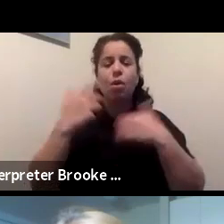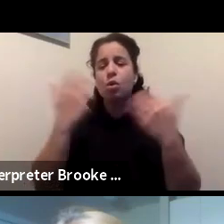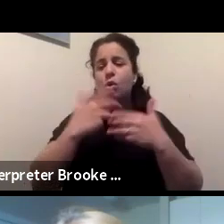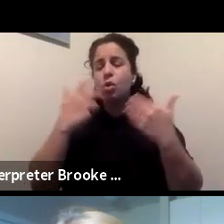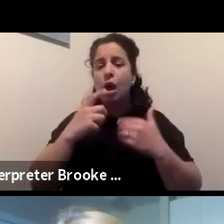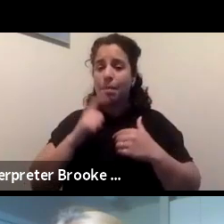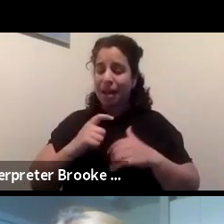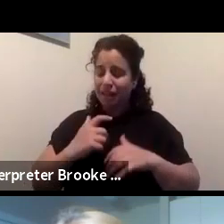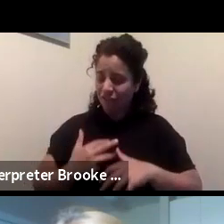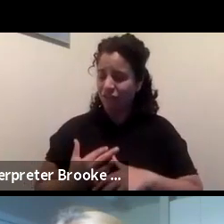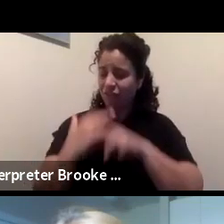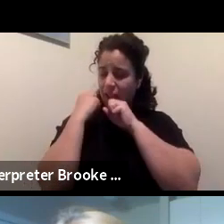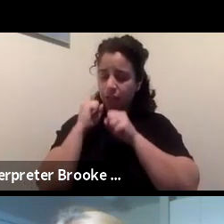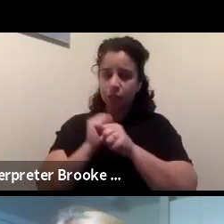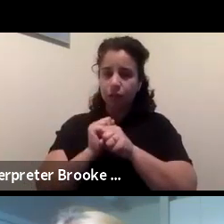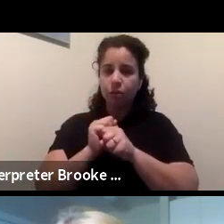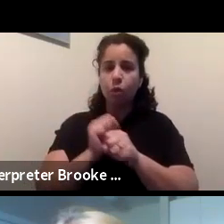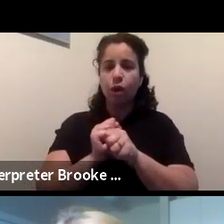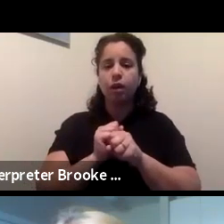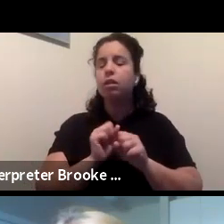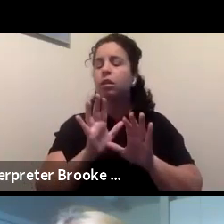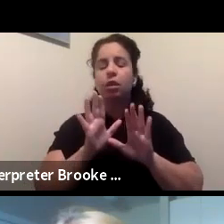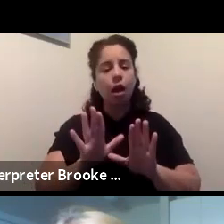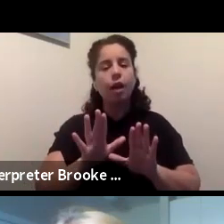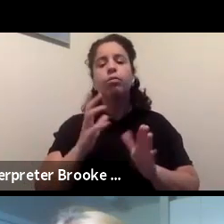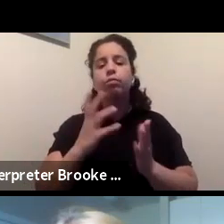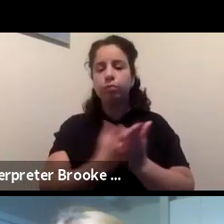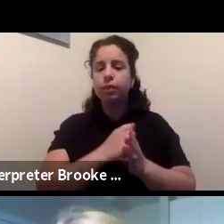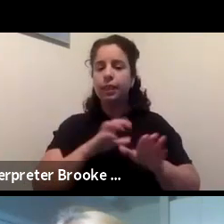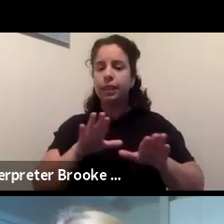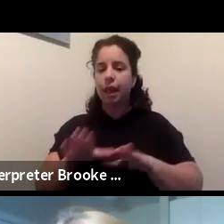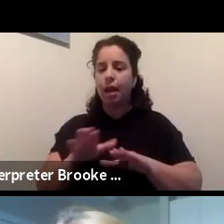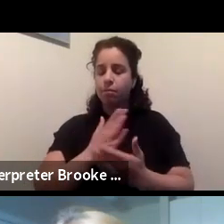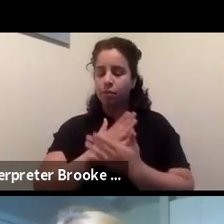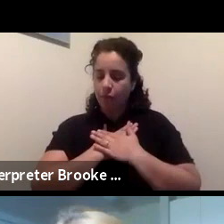can in this other space. And then